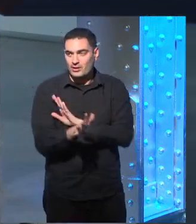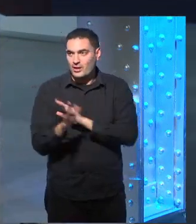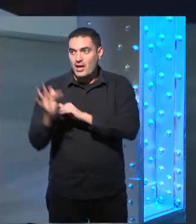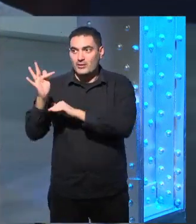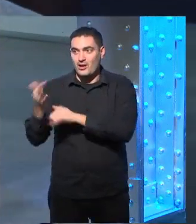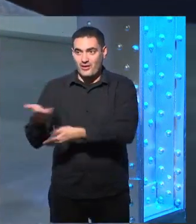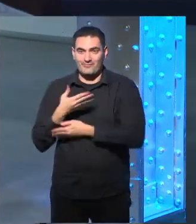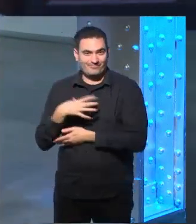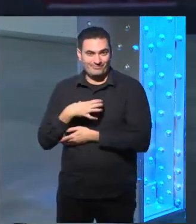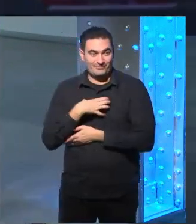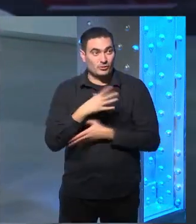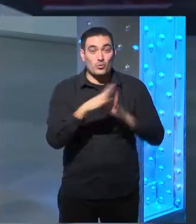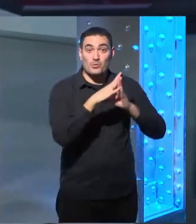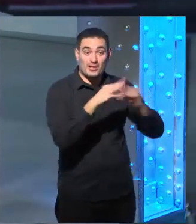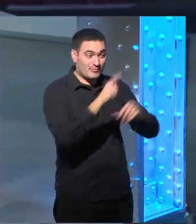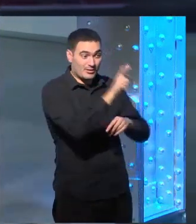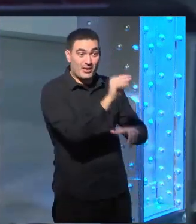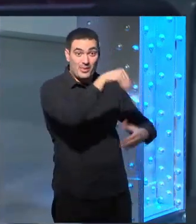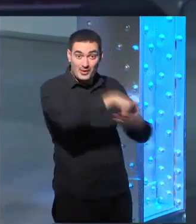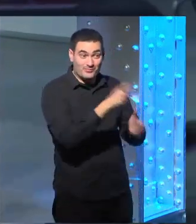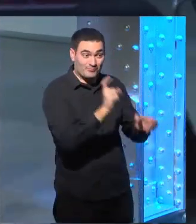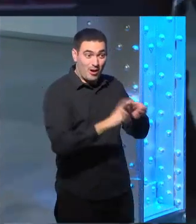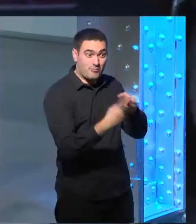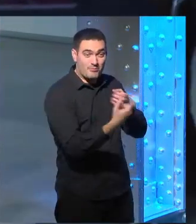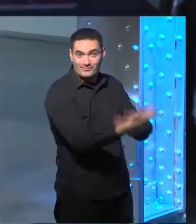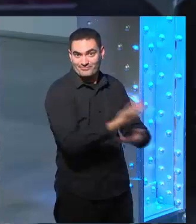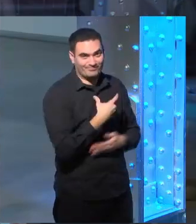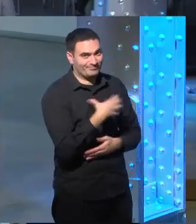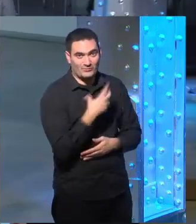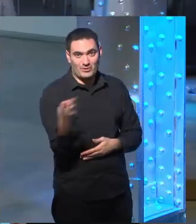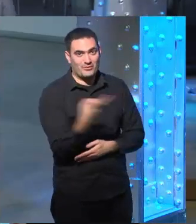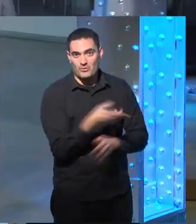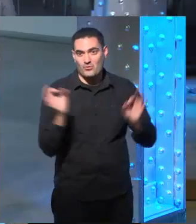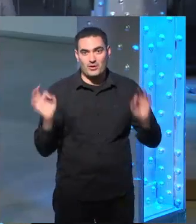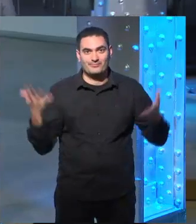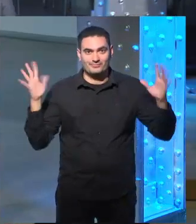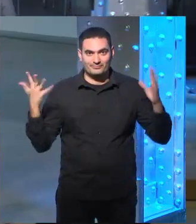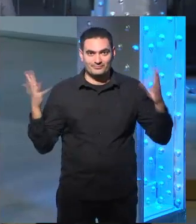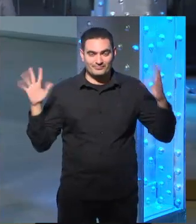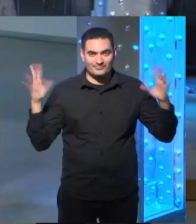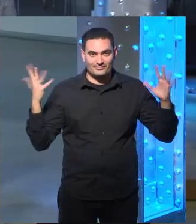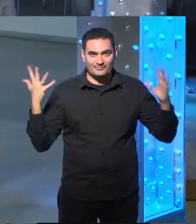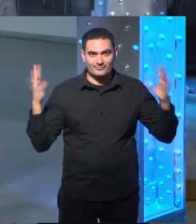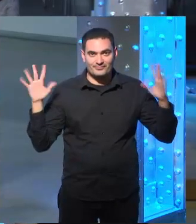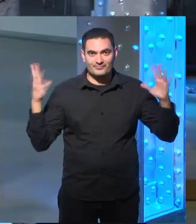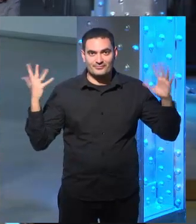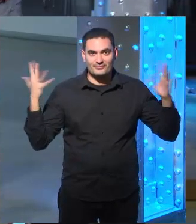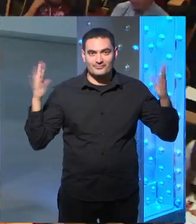university is like reforming a cemetery. You cannot expect any help from those inside of it.